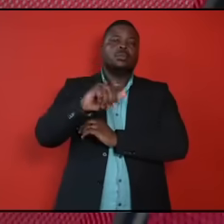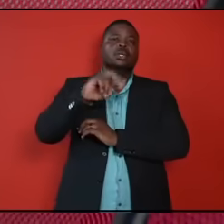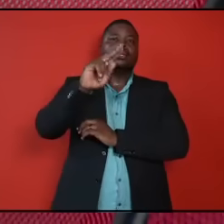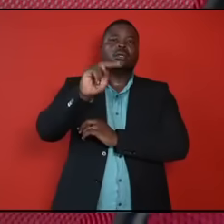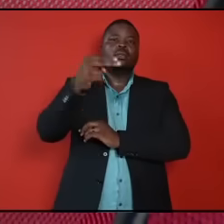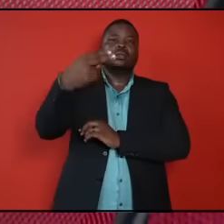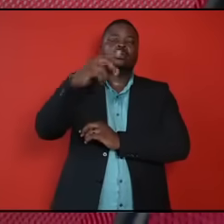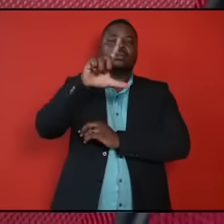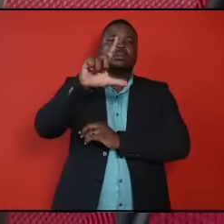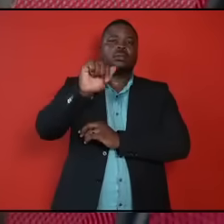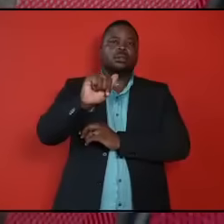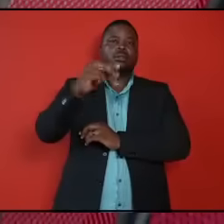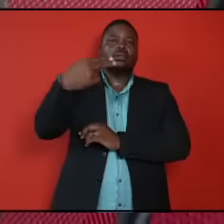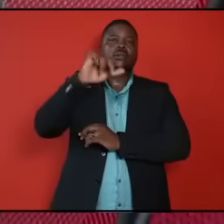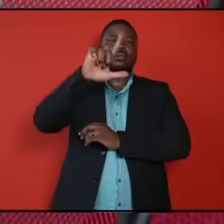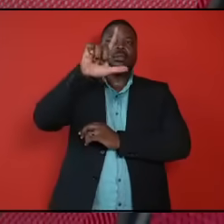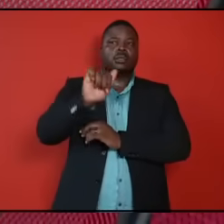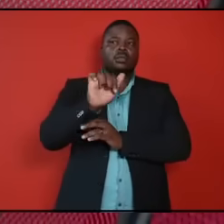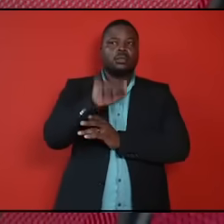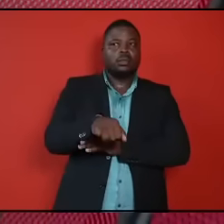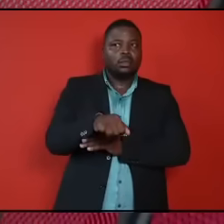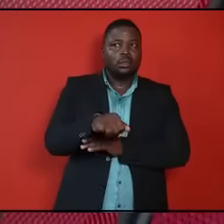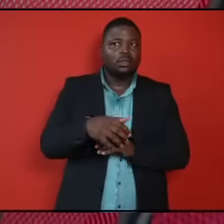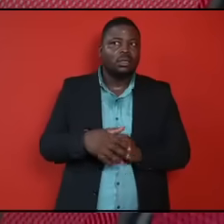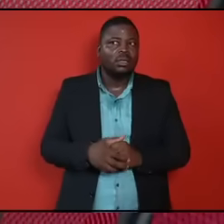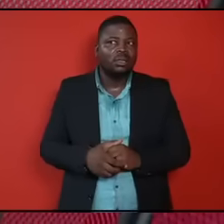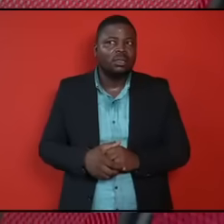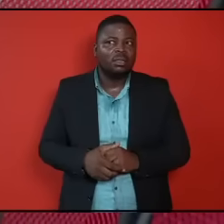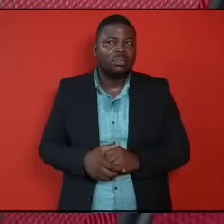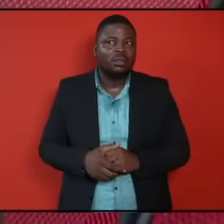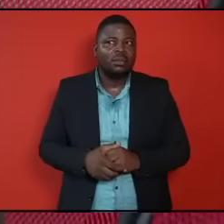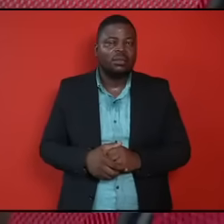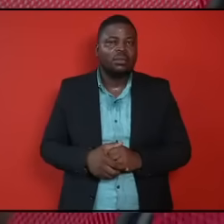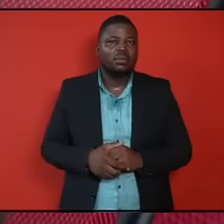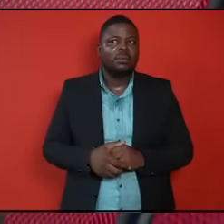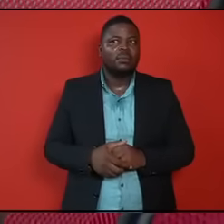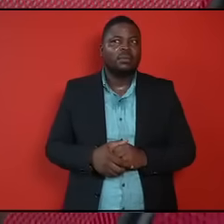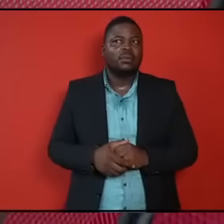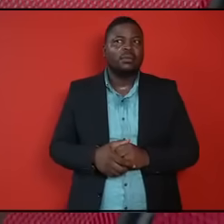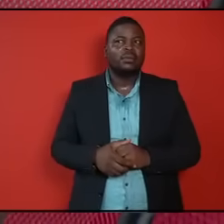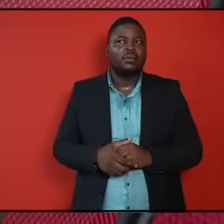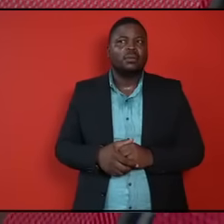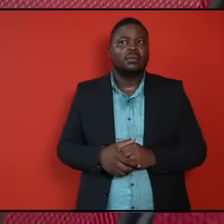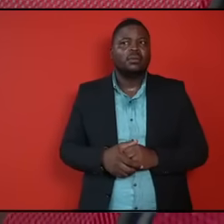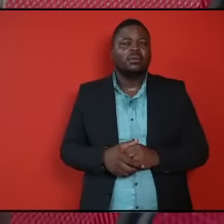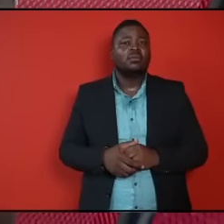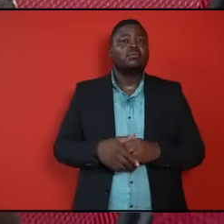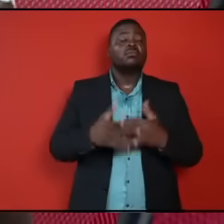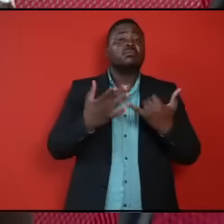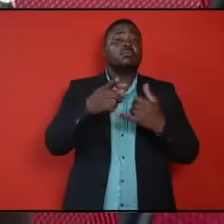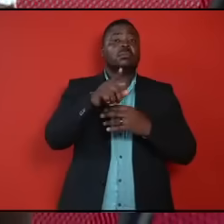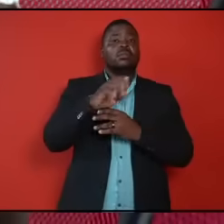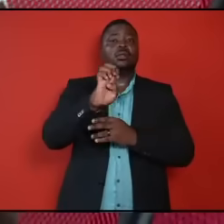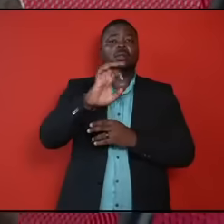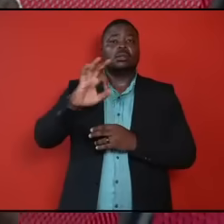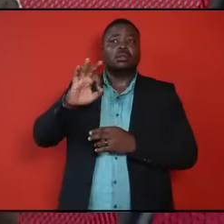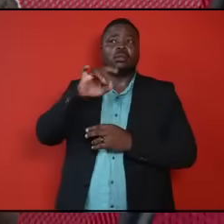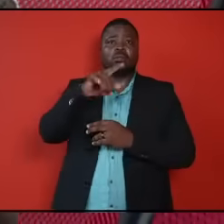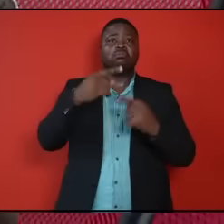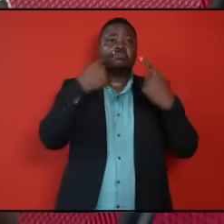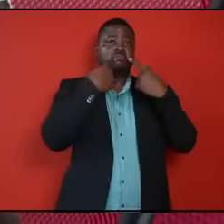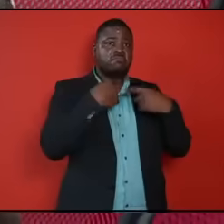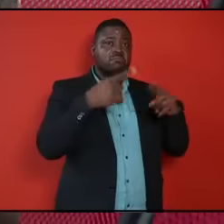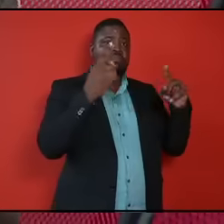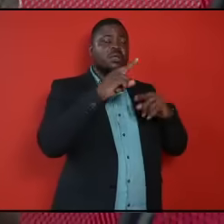very thing that intrigued me was how the EFF has openly spoken about America